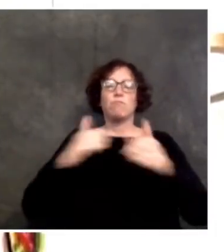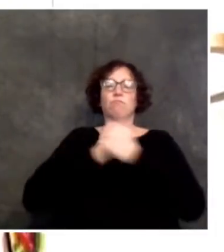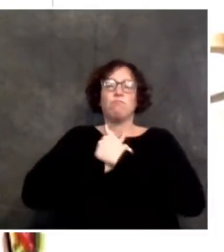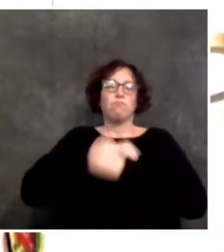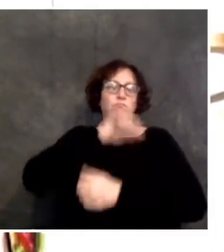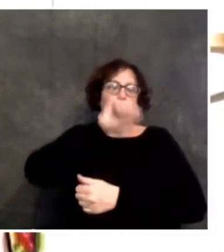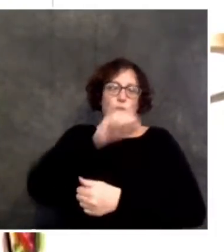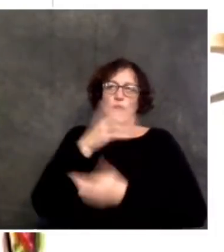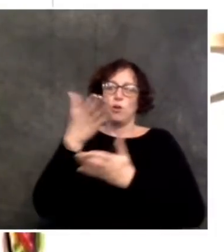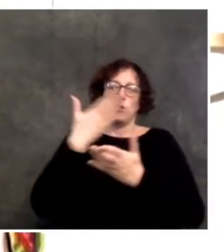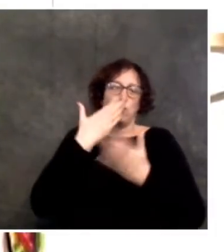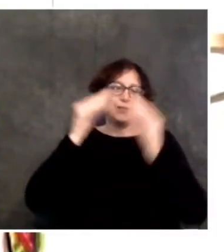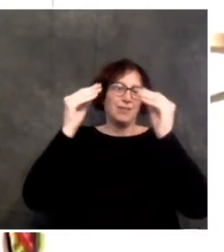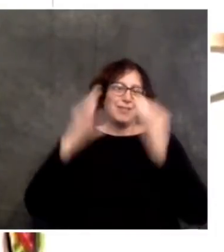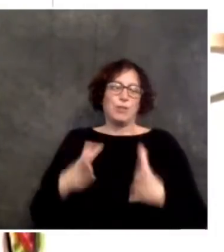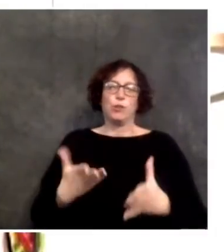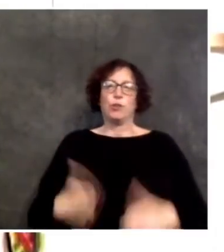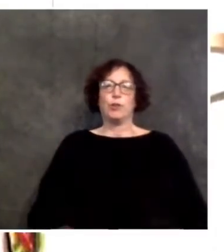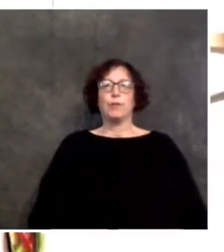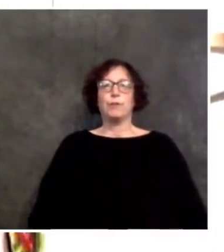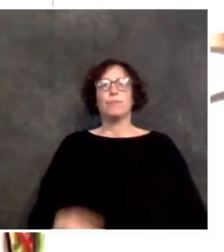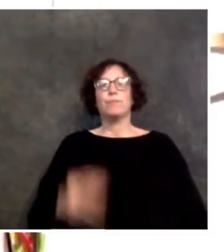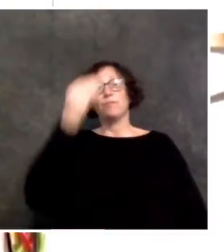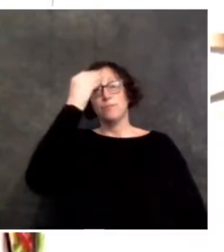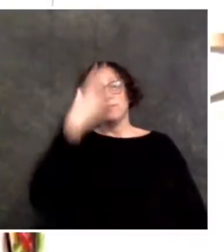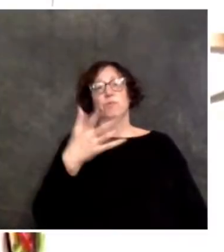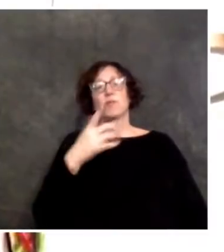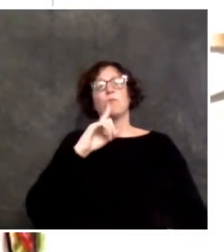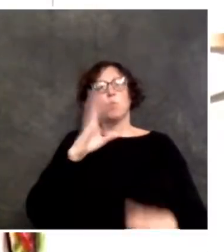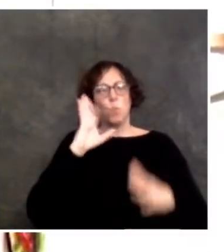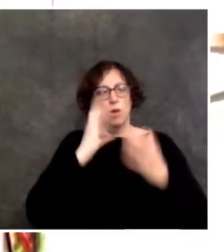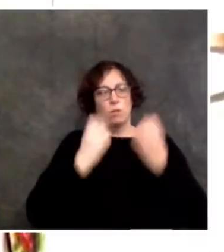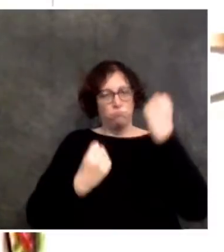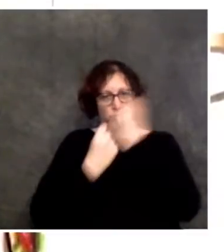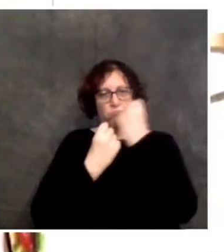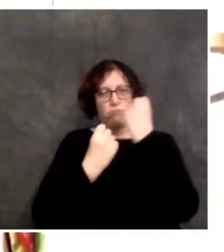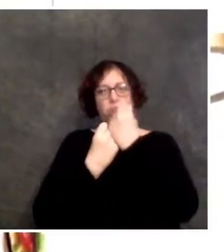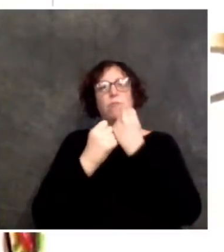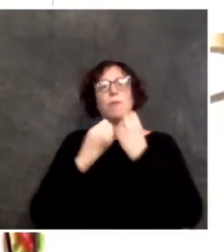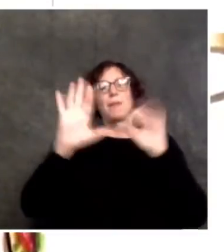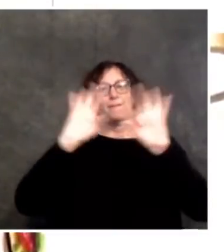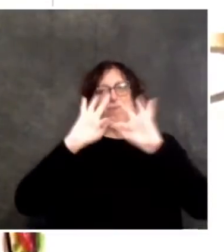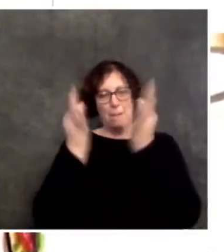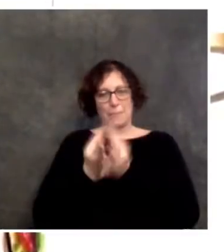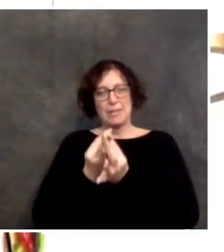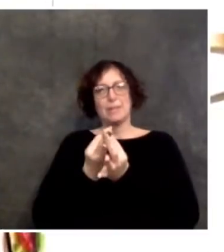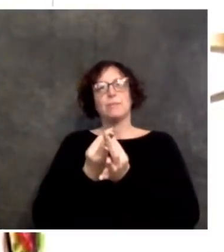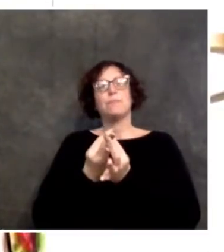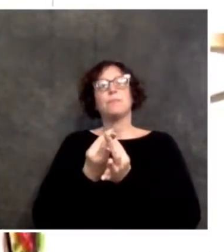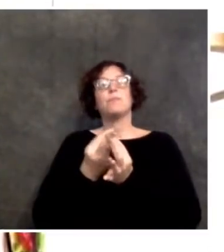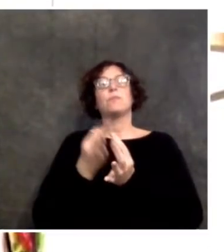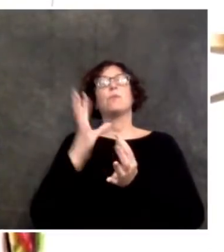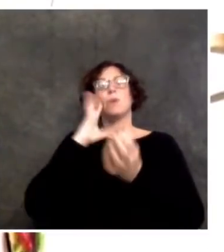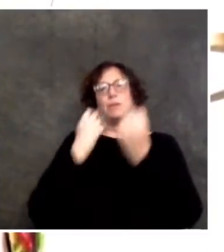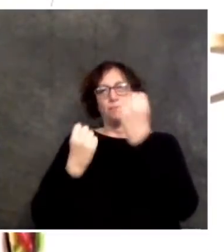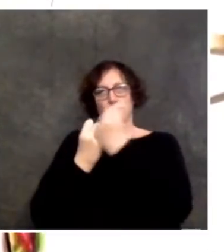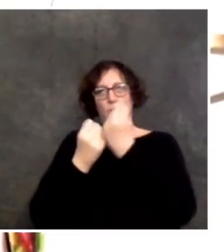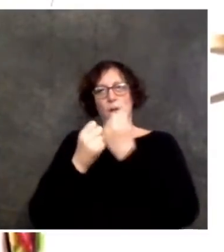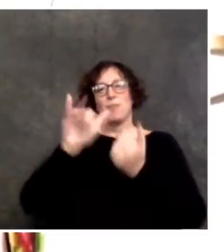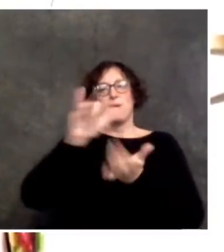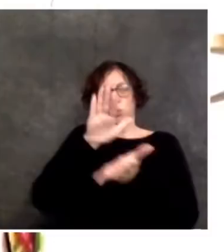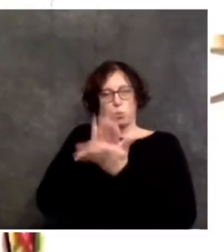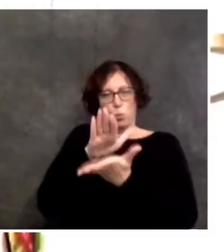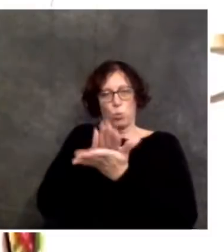community of students and colleagues at PS9 with this devastating